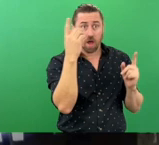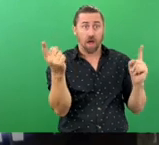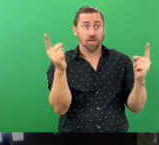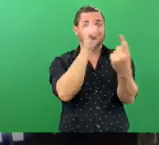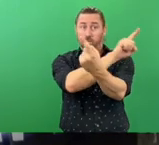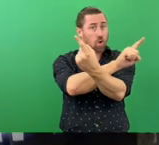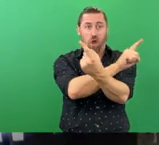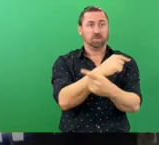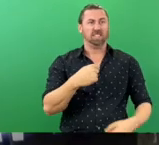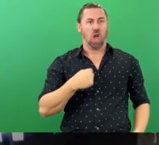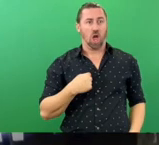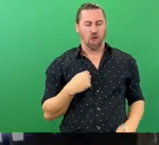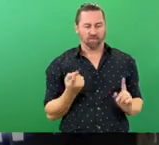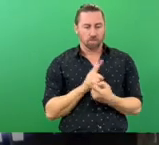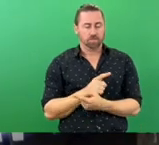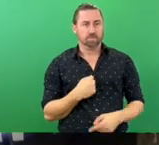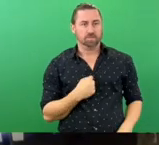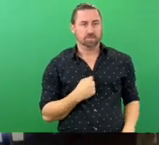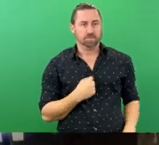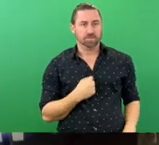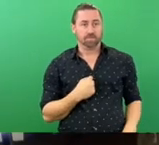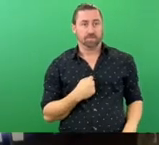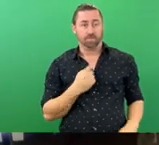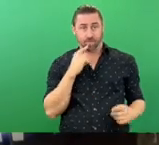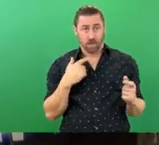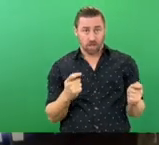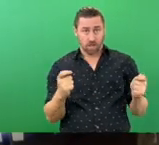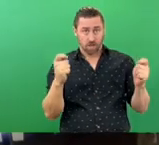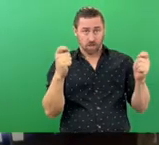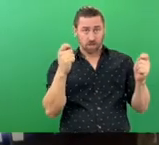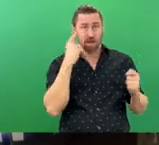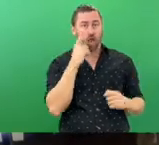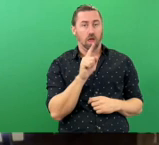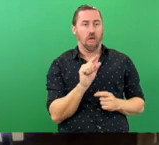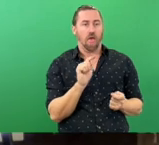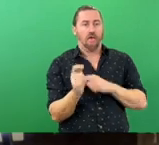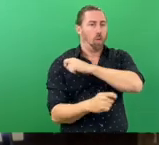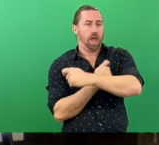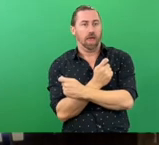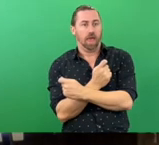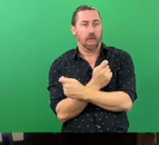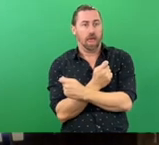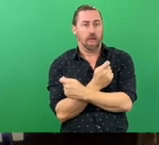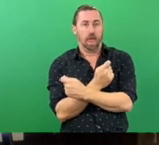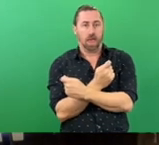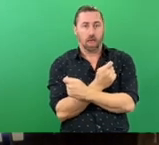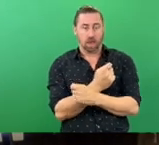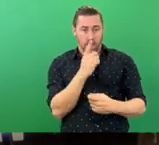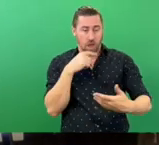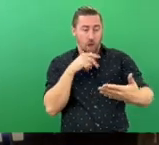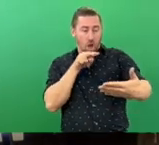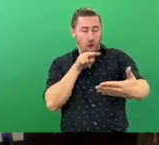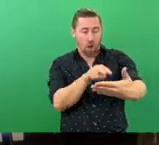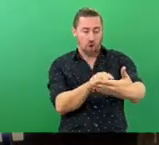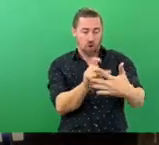flipped the word, it's because I flipped the word. If I'm actually holding up the word draw here so that I can read it,